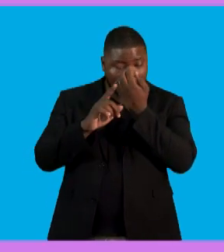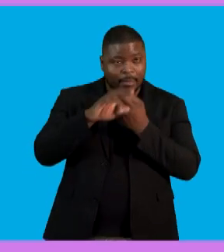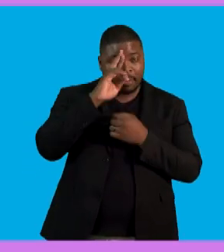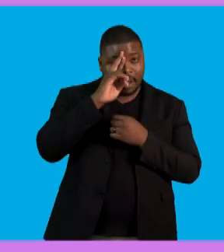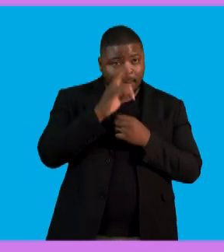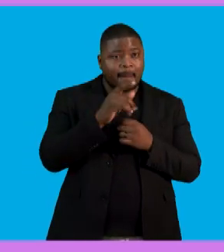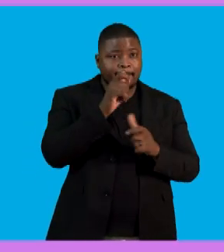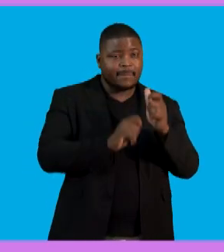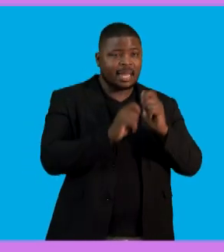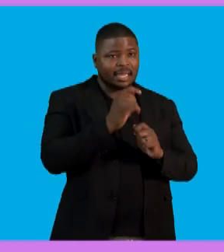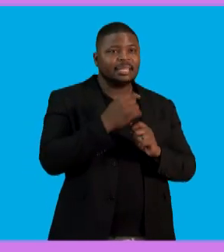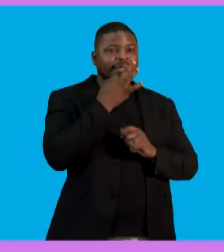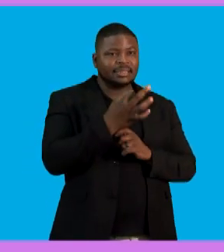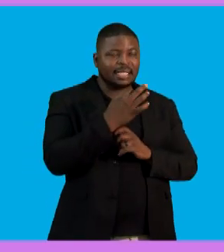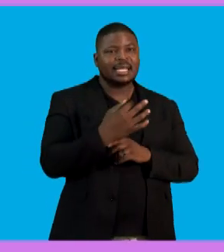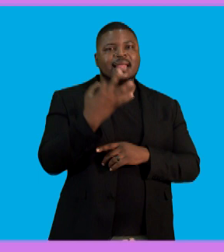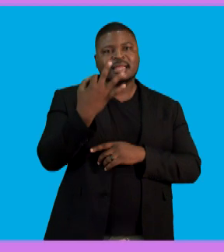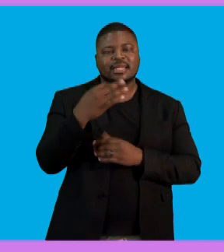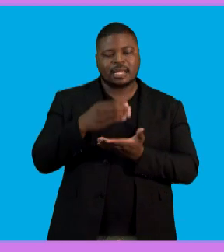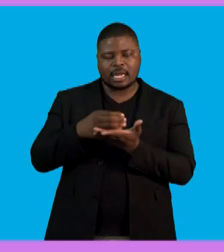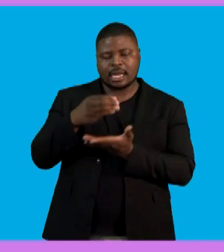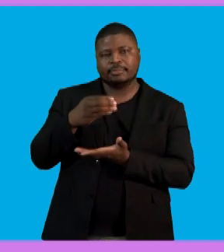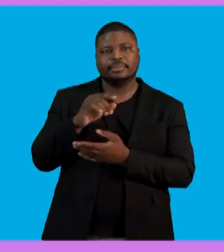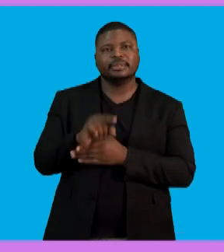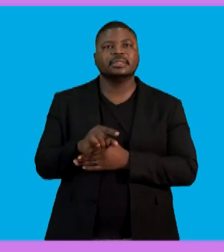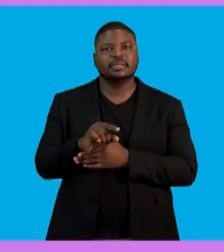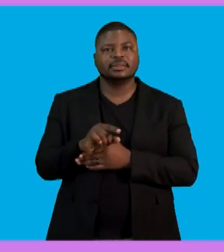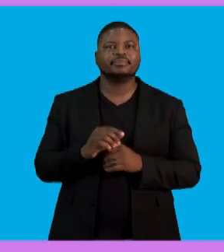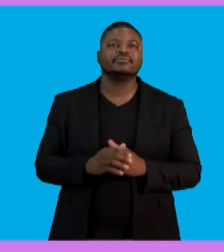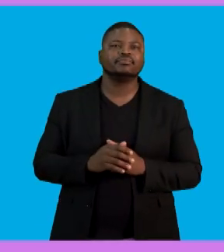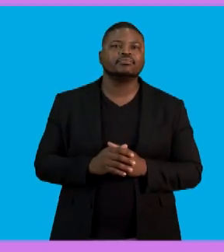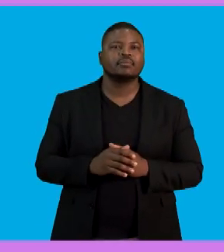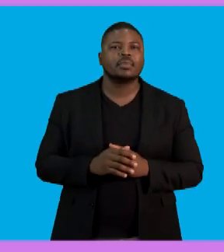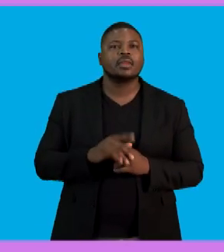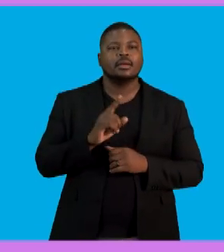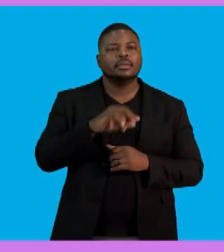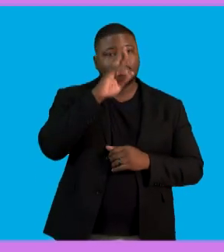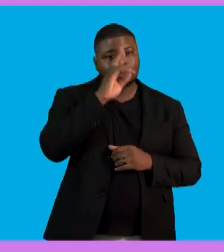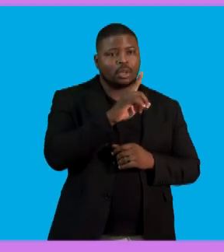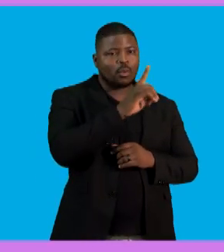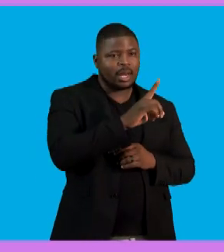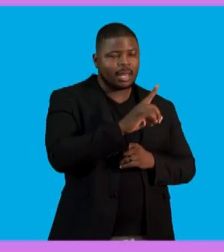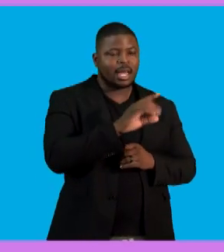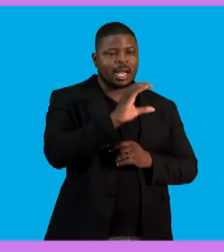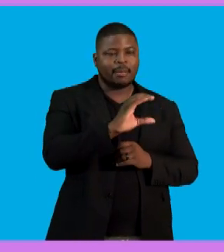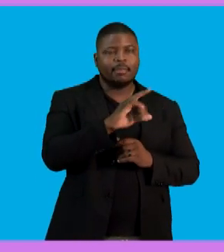we are given that is 3 cups. We are given that 1 cup, we are given that 1 cup is equal